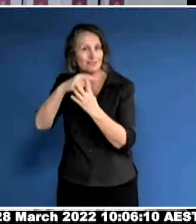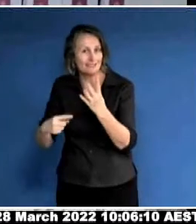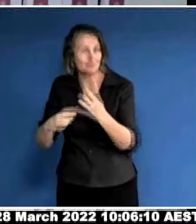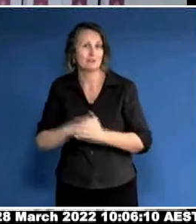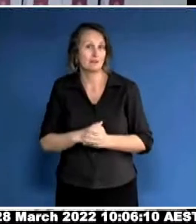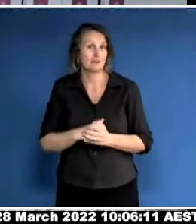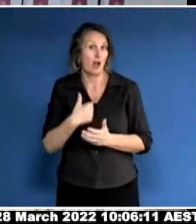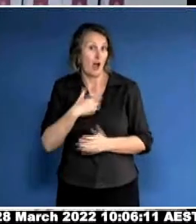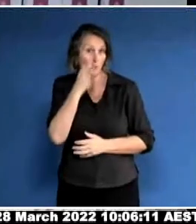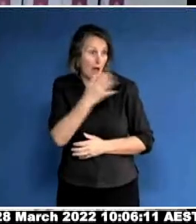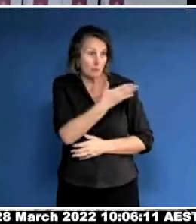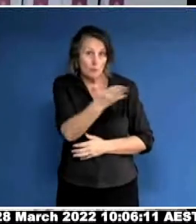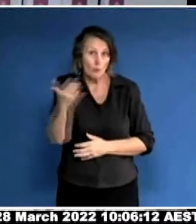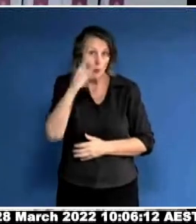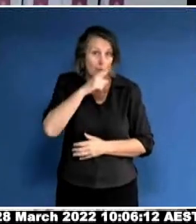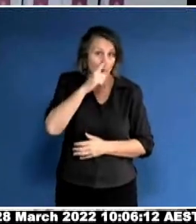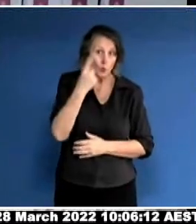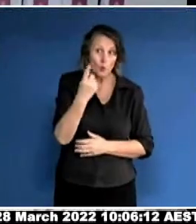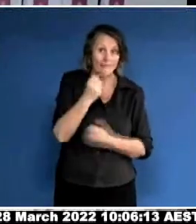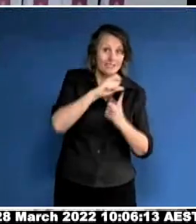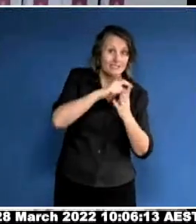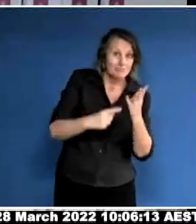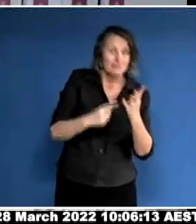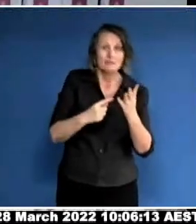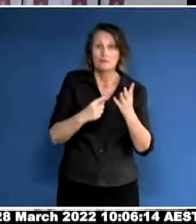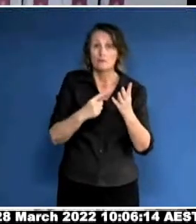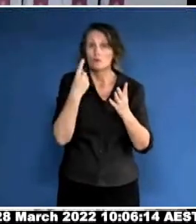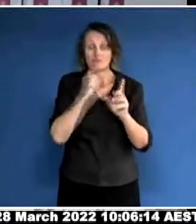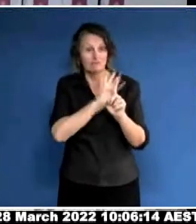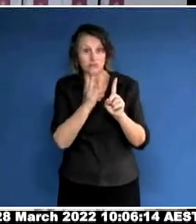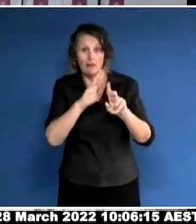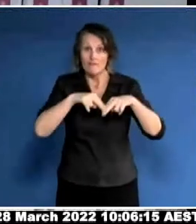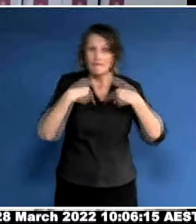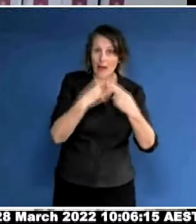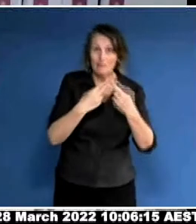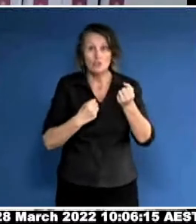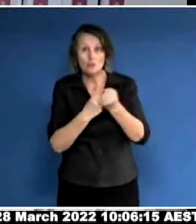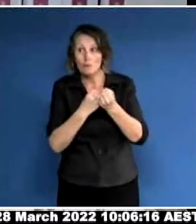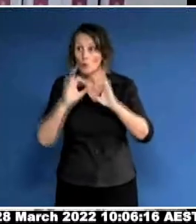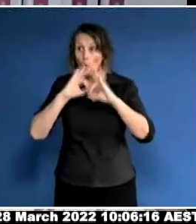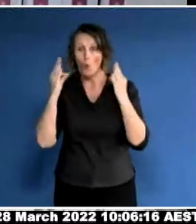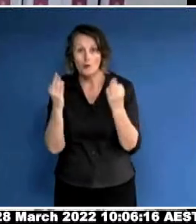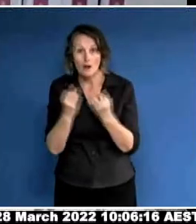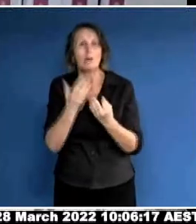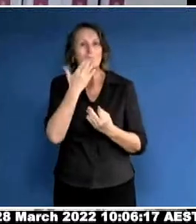with disability, their families and supporters, and disability representative organisations to tell